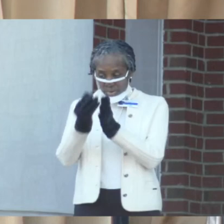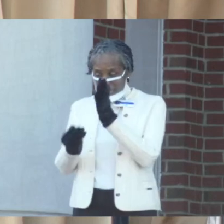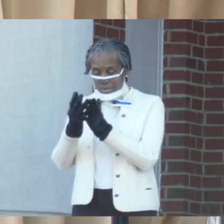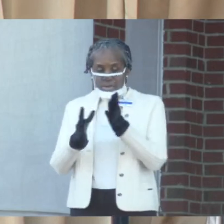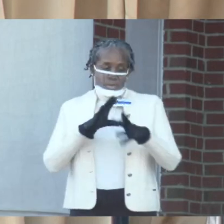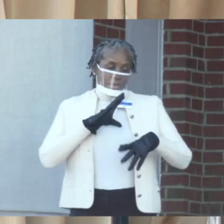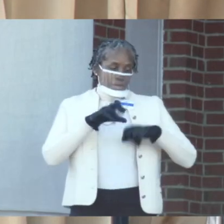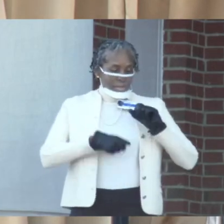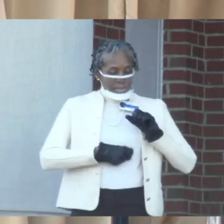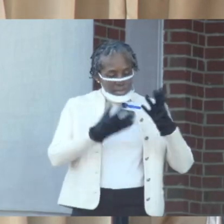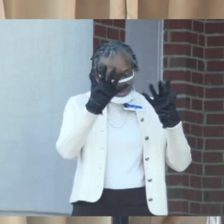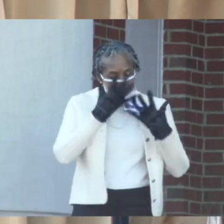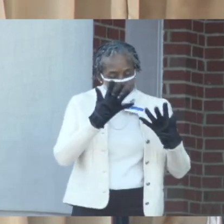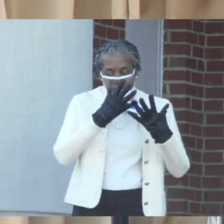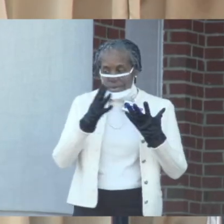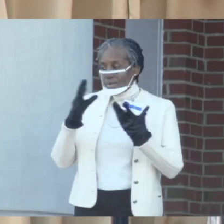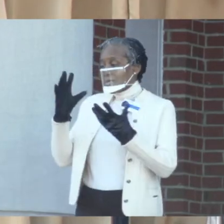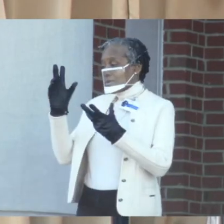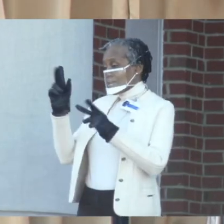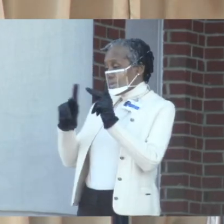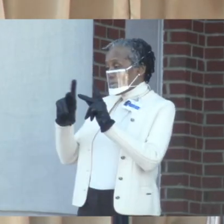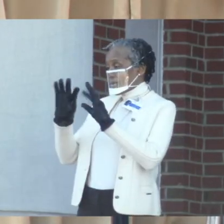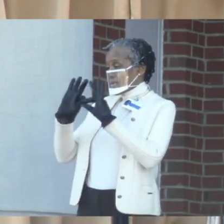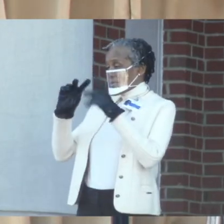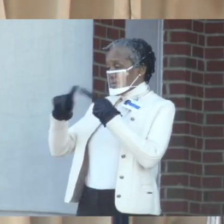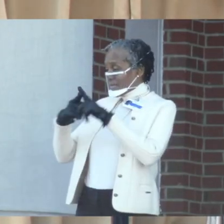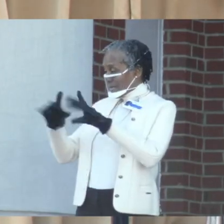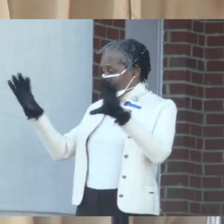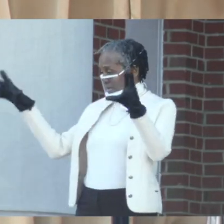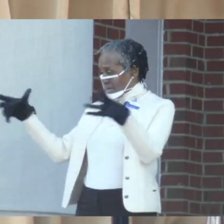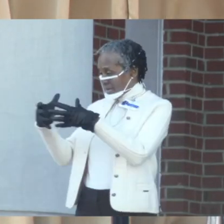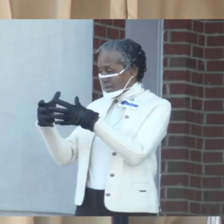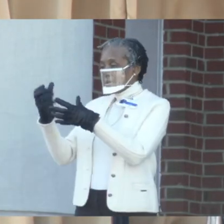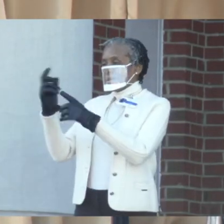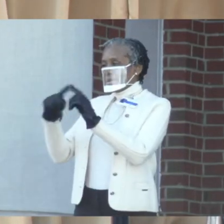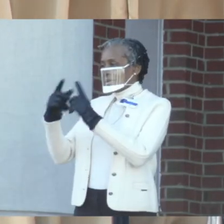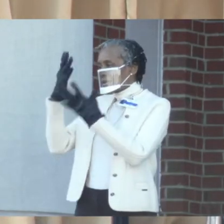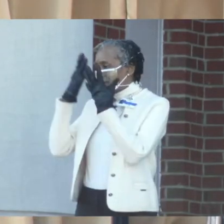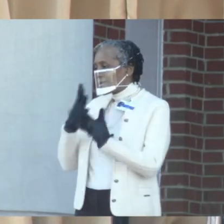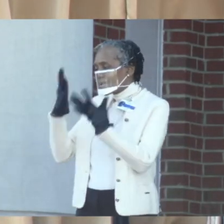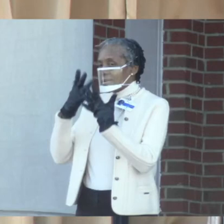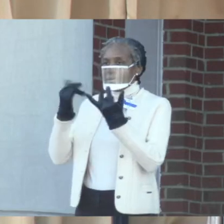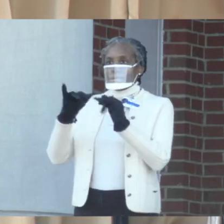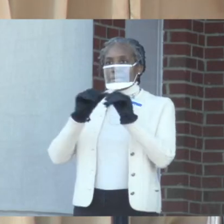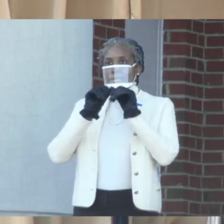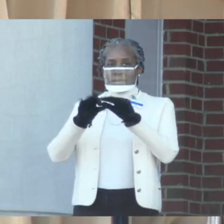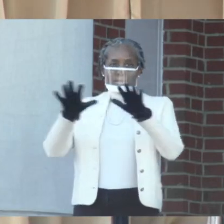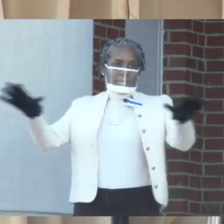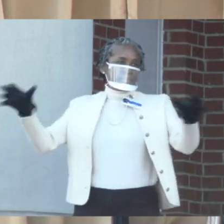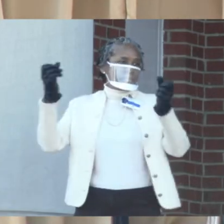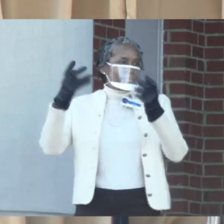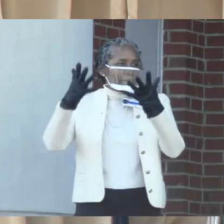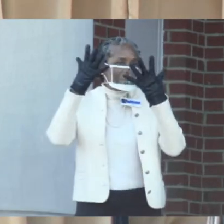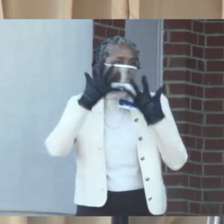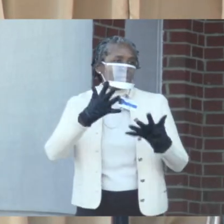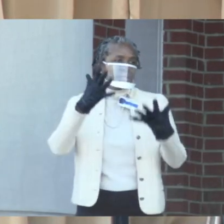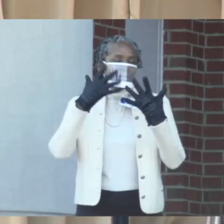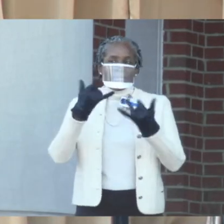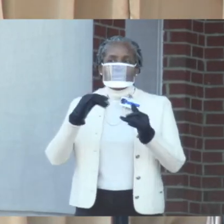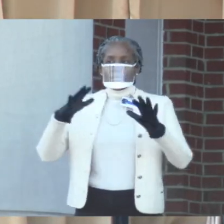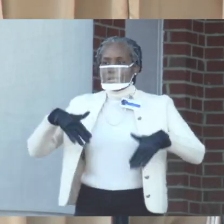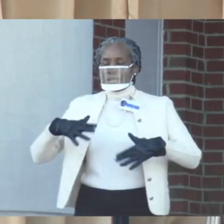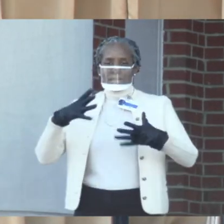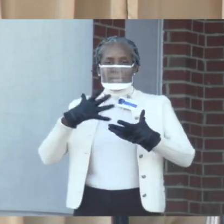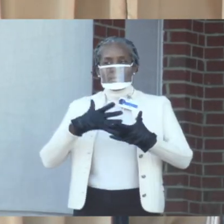us, or share grief and loss over all the awful things that took place and are still taking place. We had